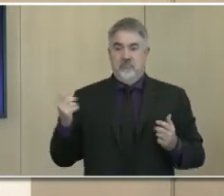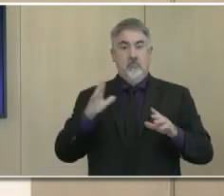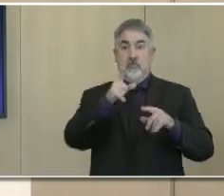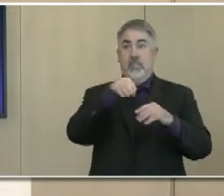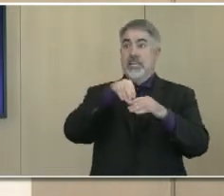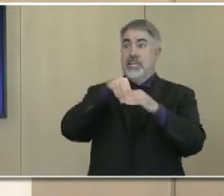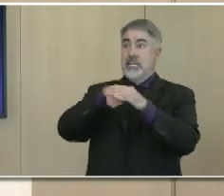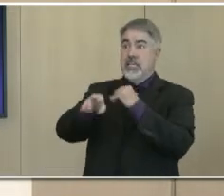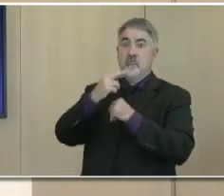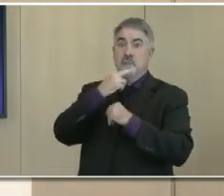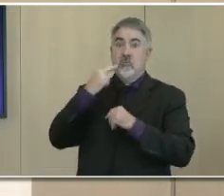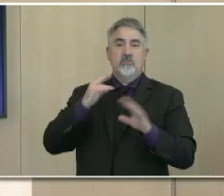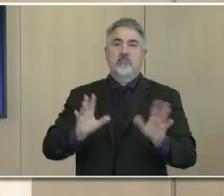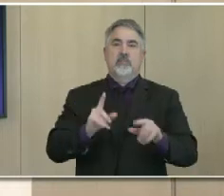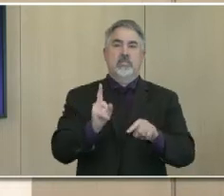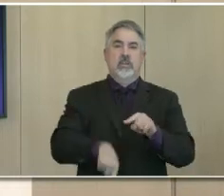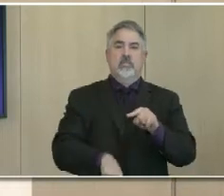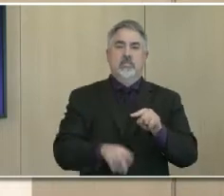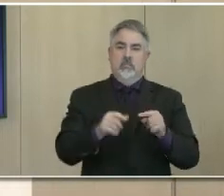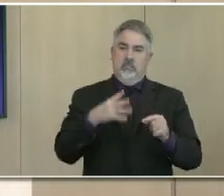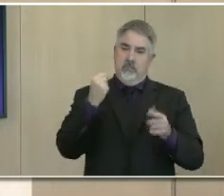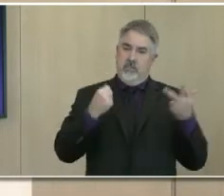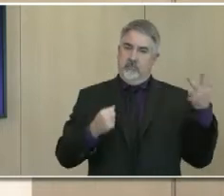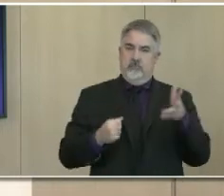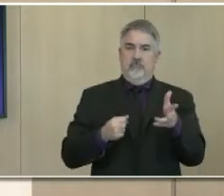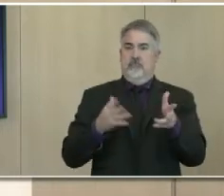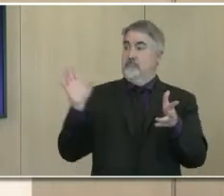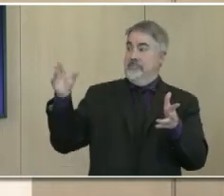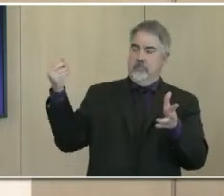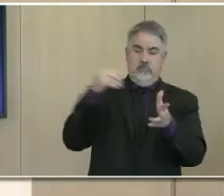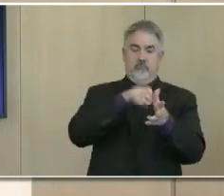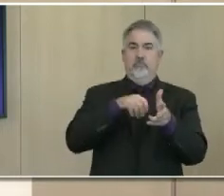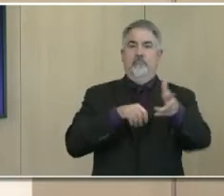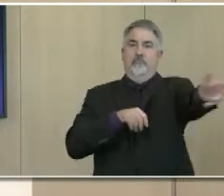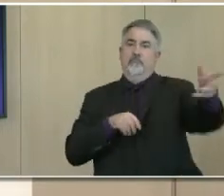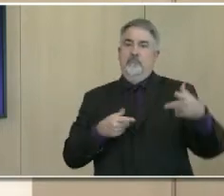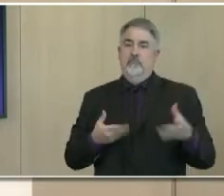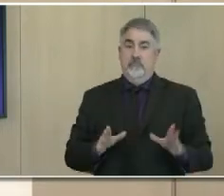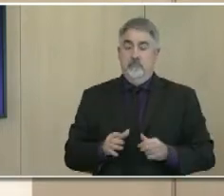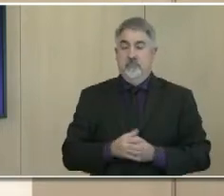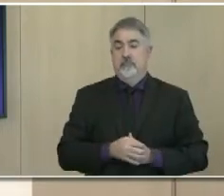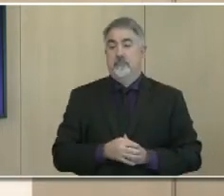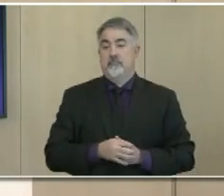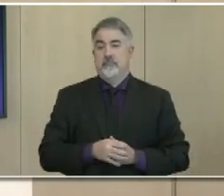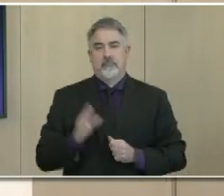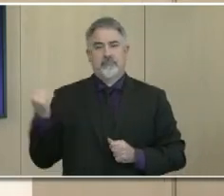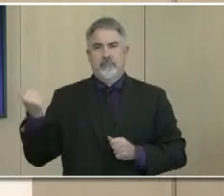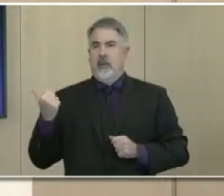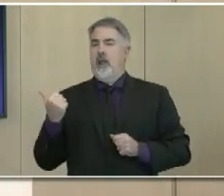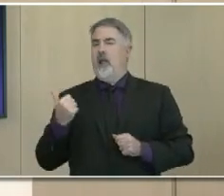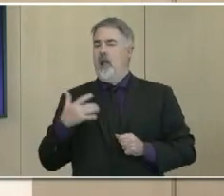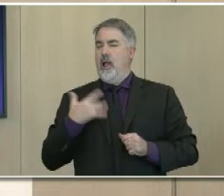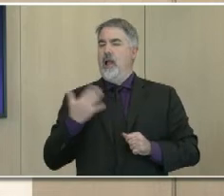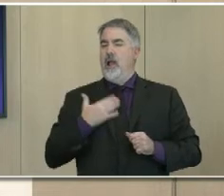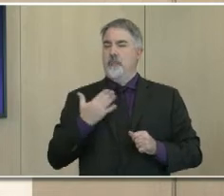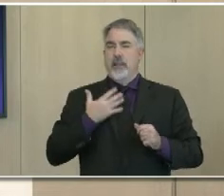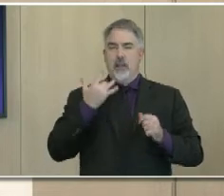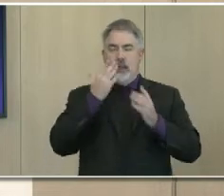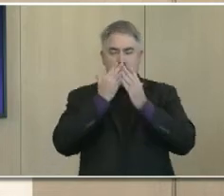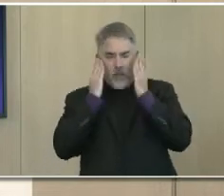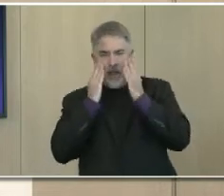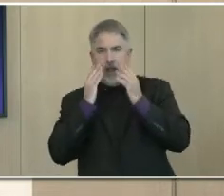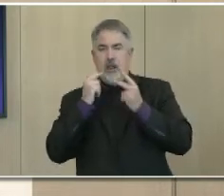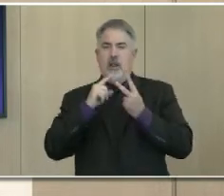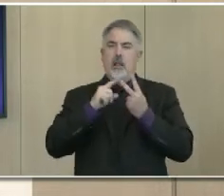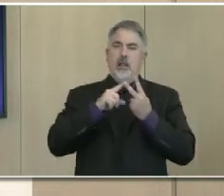the facial covering guideline. We feel that for you, the general public, needs to know that we're practicing